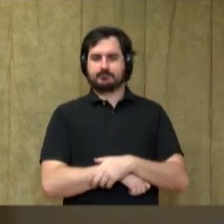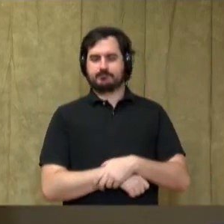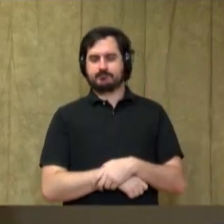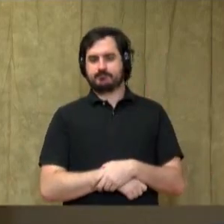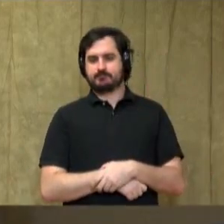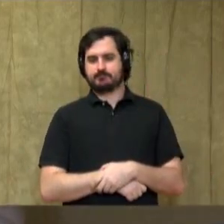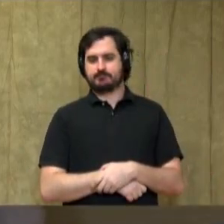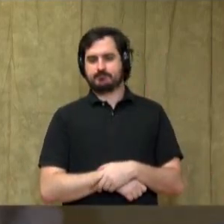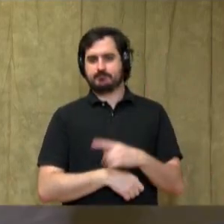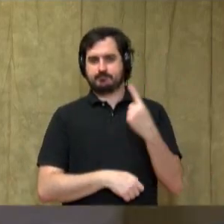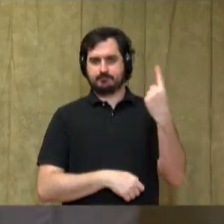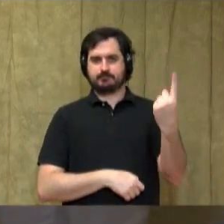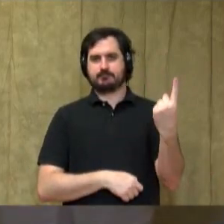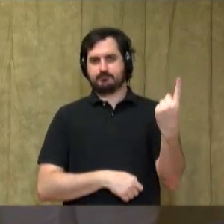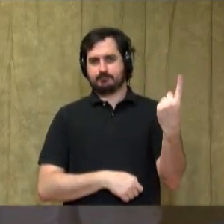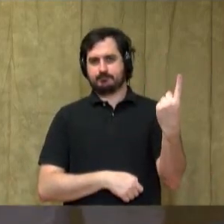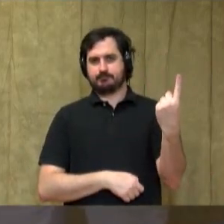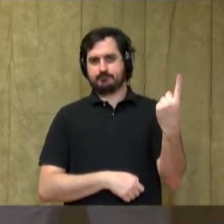1,